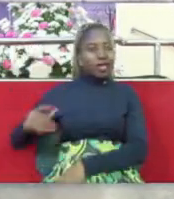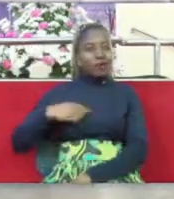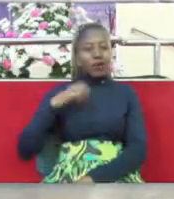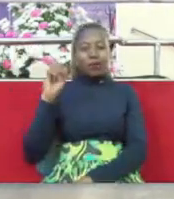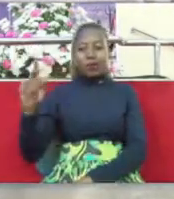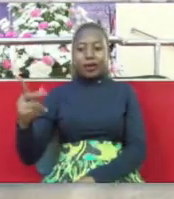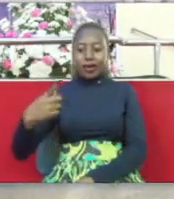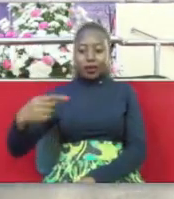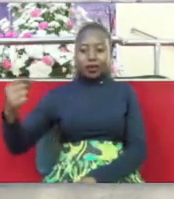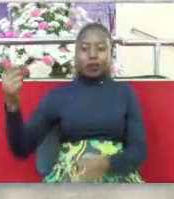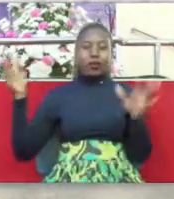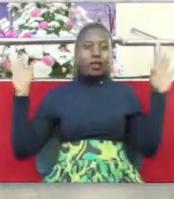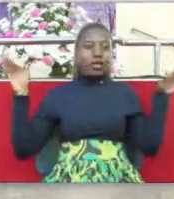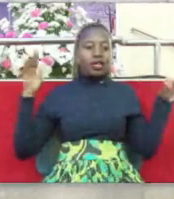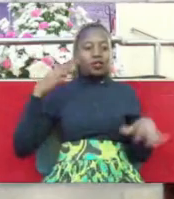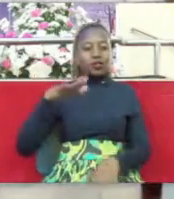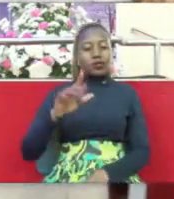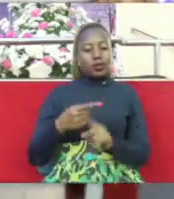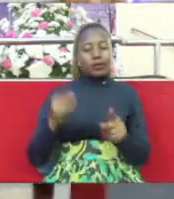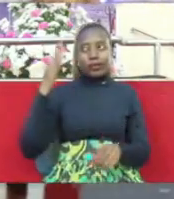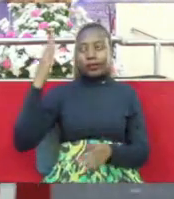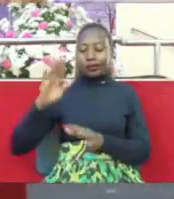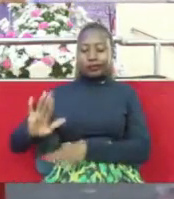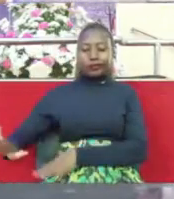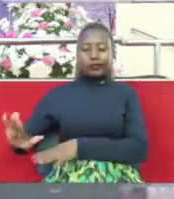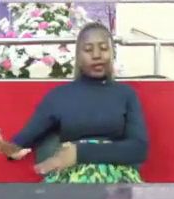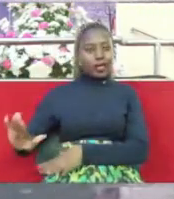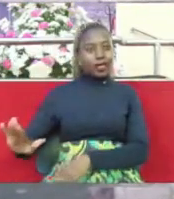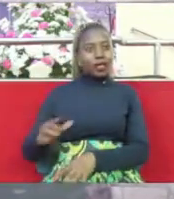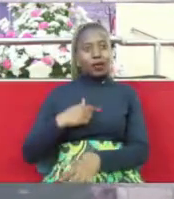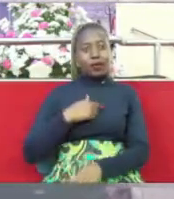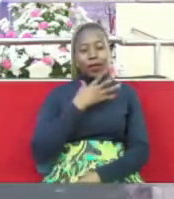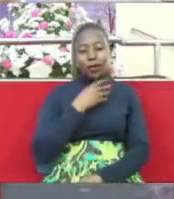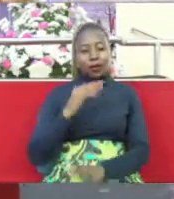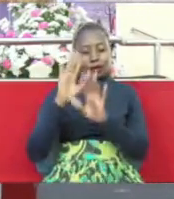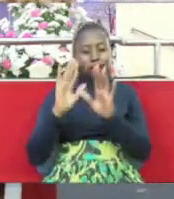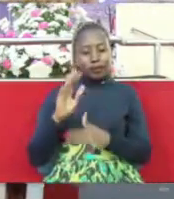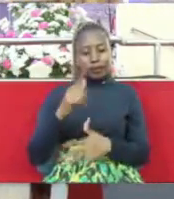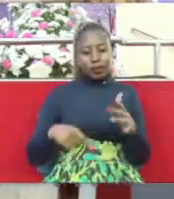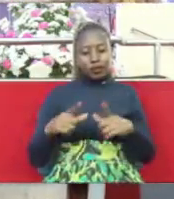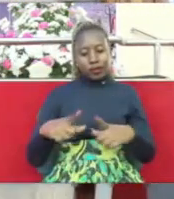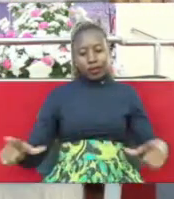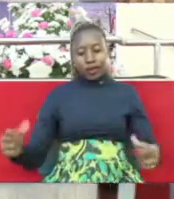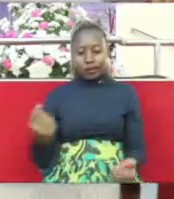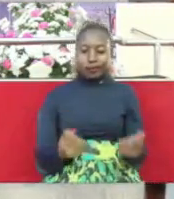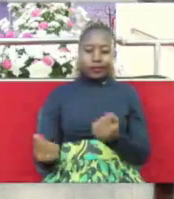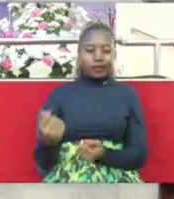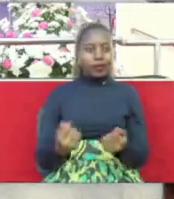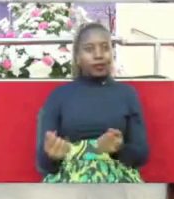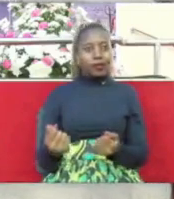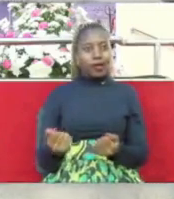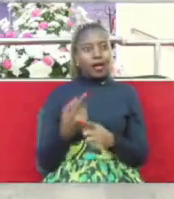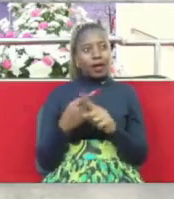Ungesema kama ni wakati, ungesema kama bado nitapata zile vitu ambazo niliahidiwa, Mungu naweza kaa kado na itaenda tu na malaika ni sawa. But the Bible says, if you